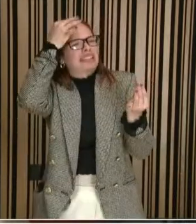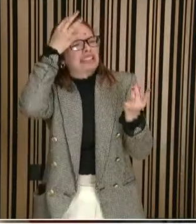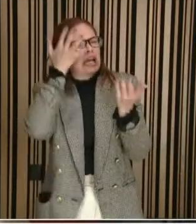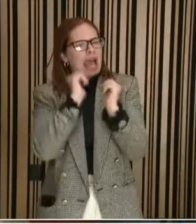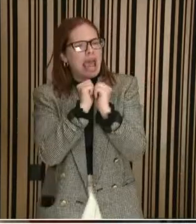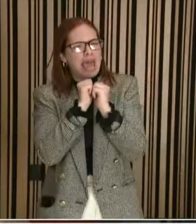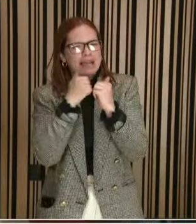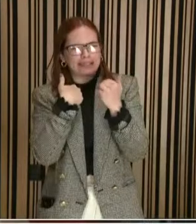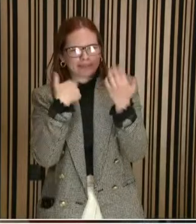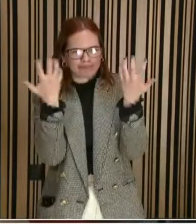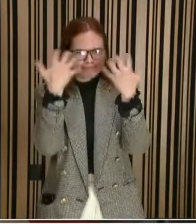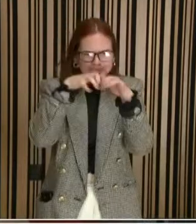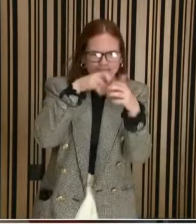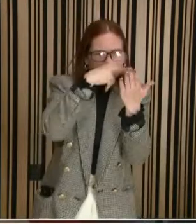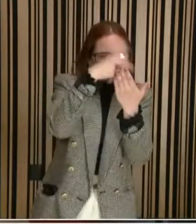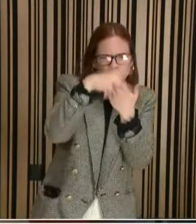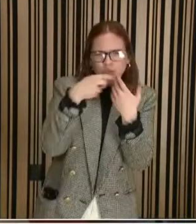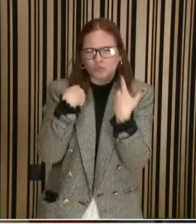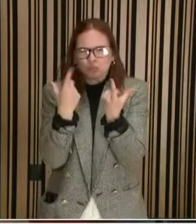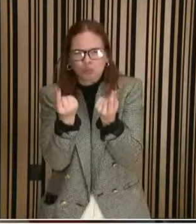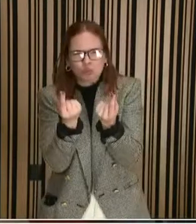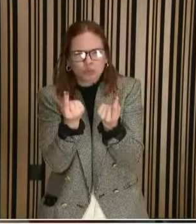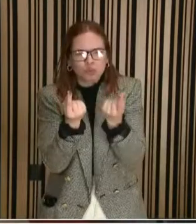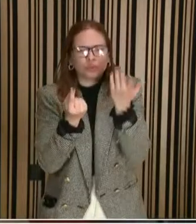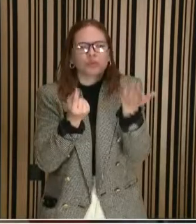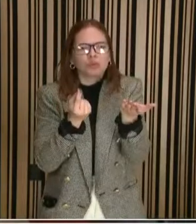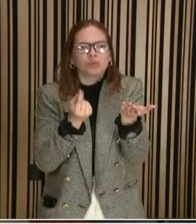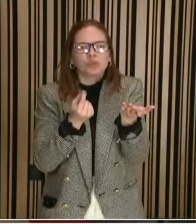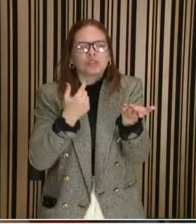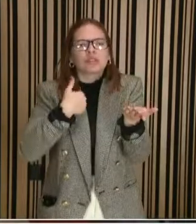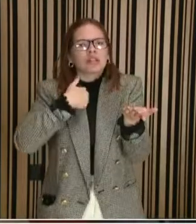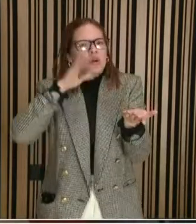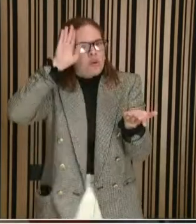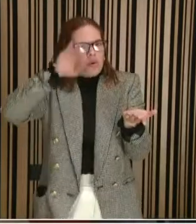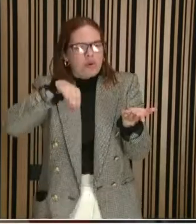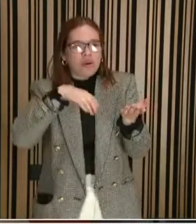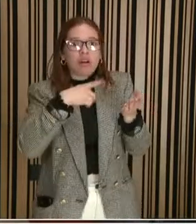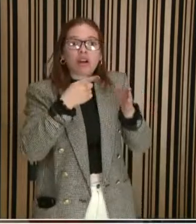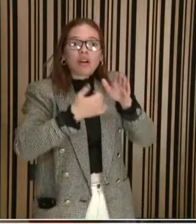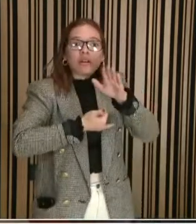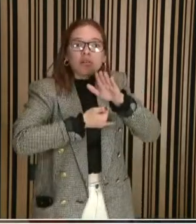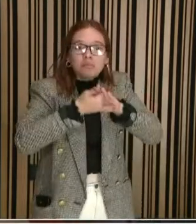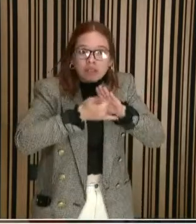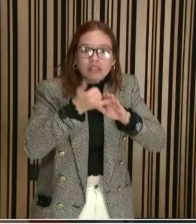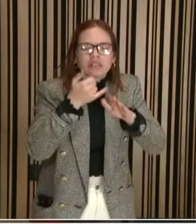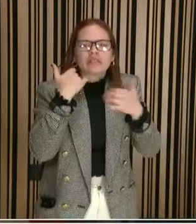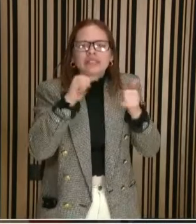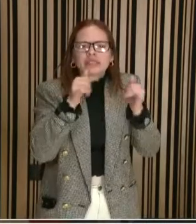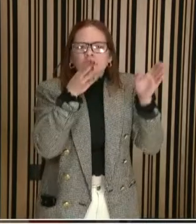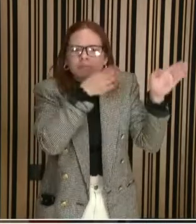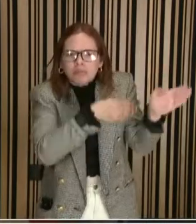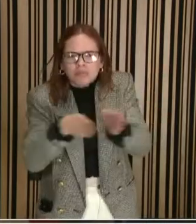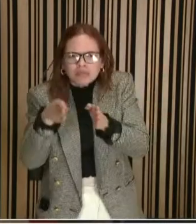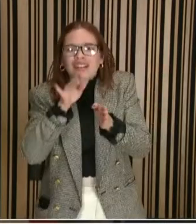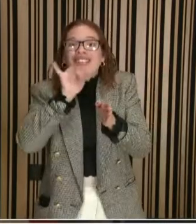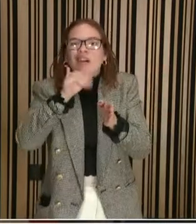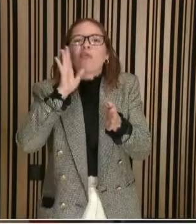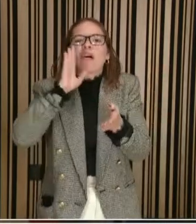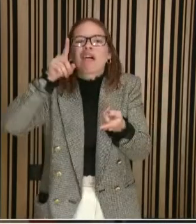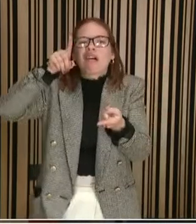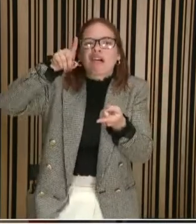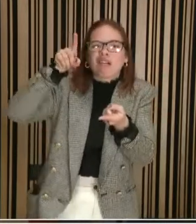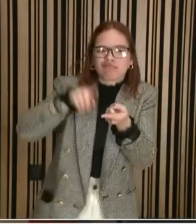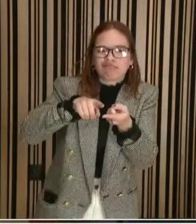Metro is planning to introduce a region-wide reduced fare program